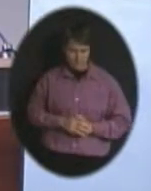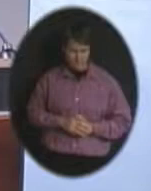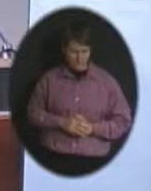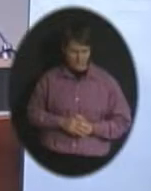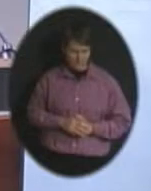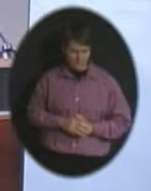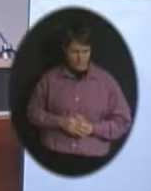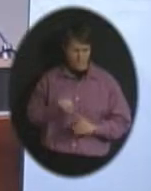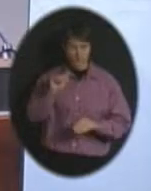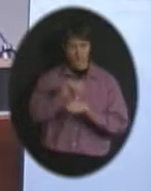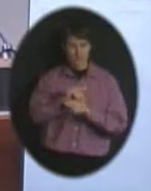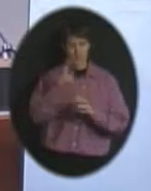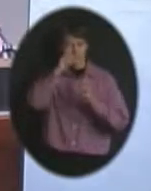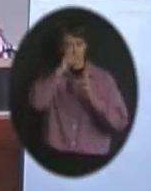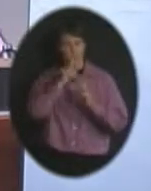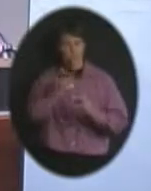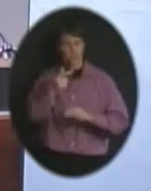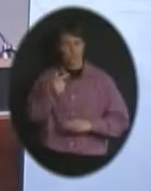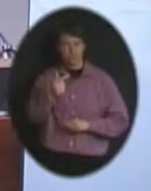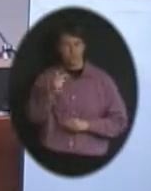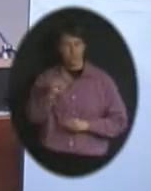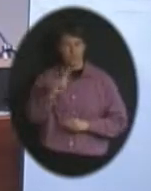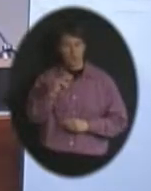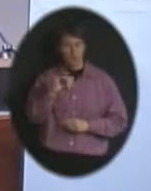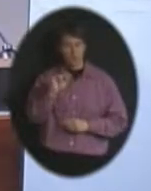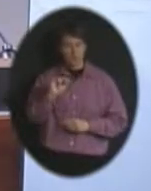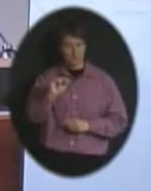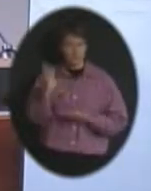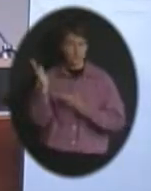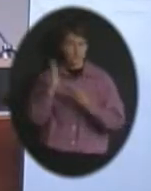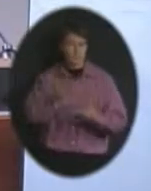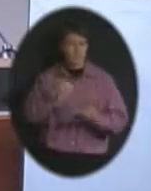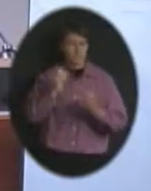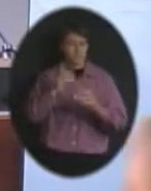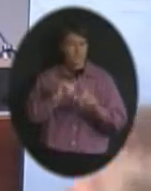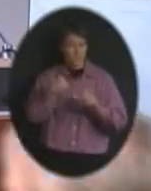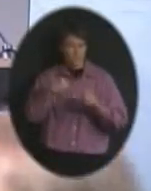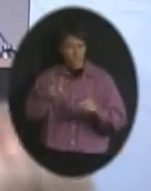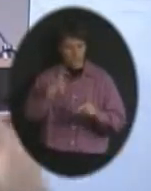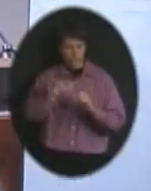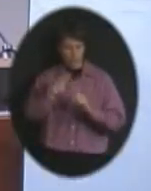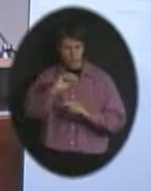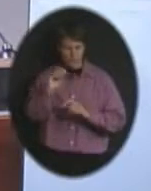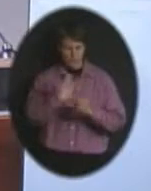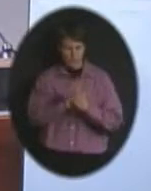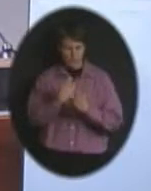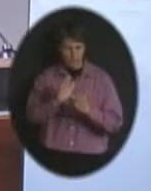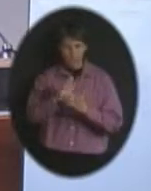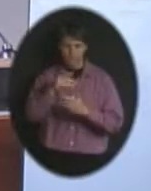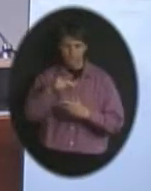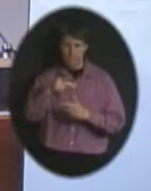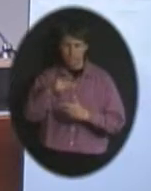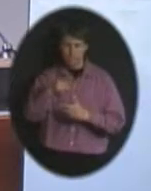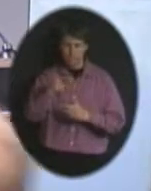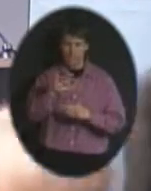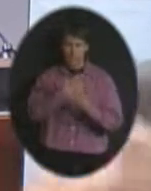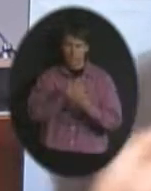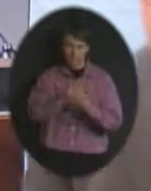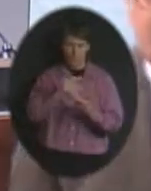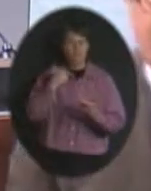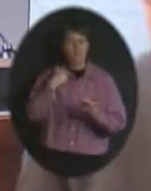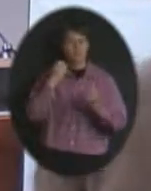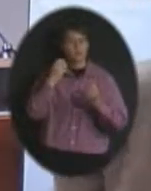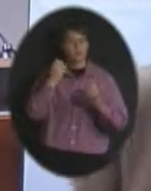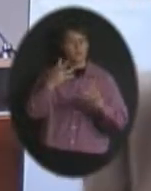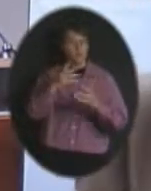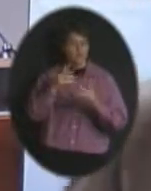Tonight, we recognize Garmin, who brings innovative opportunities to the Olathe Public Schools. Let me highlight just a few of the many ways Garmin supports